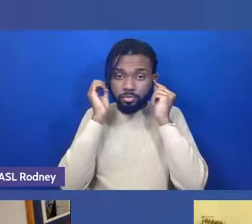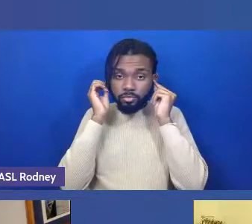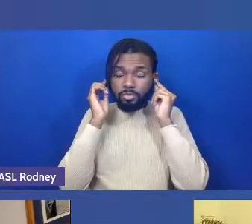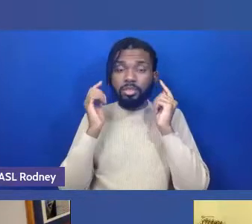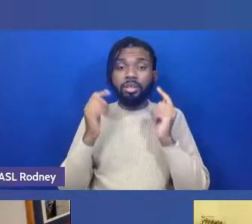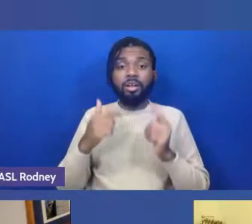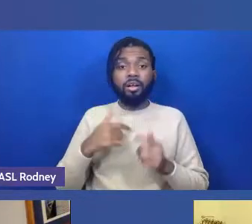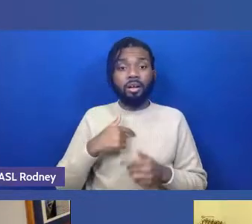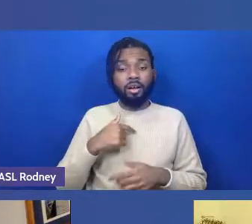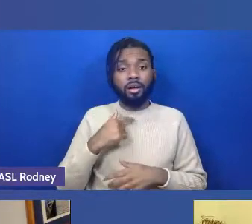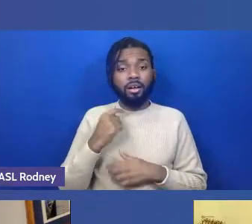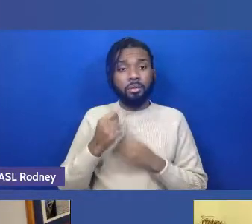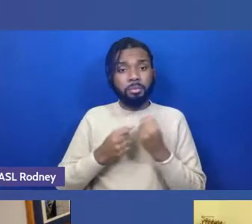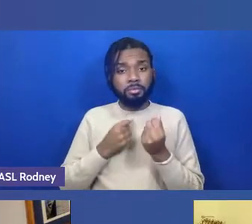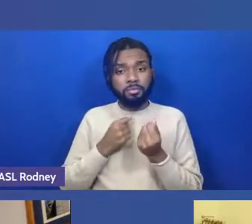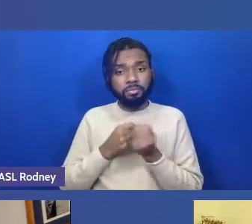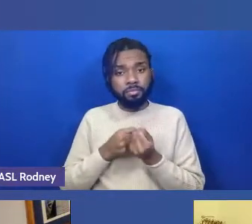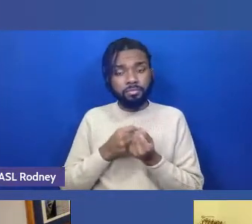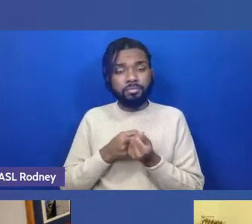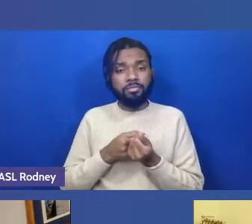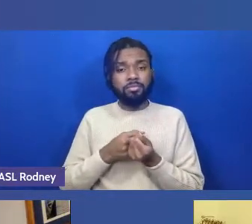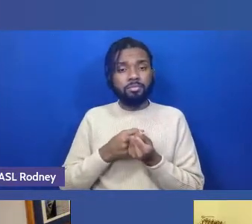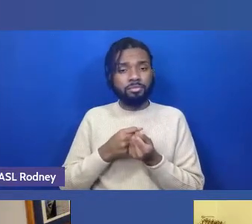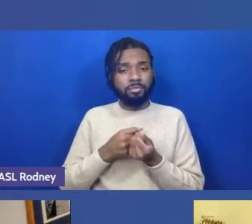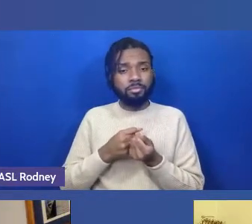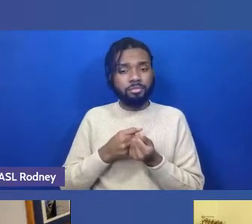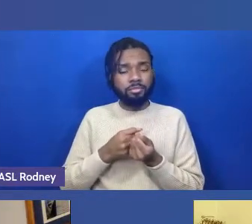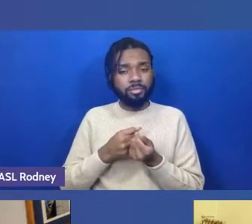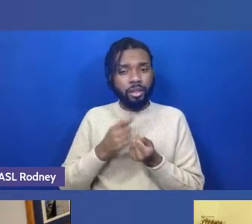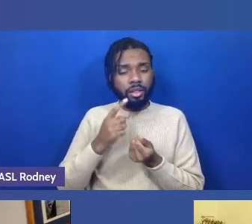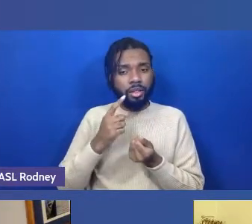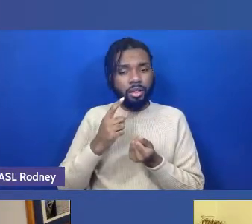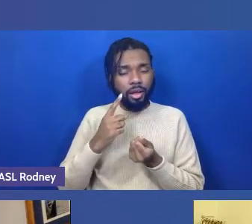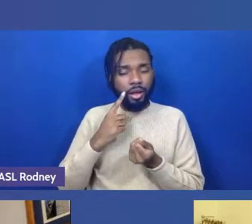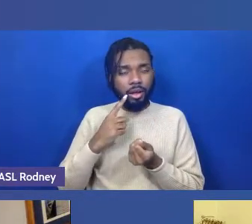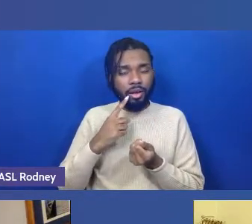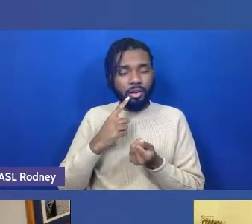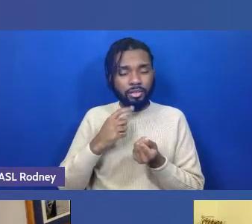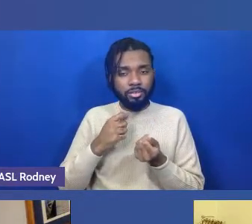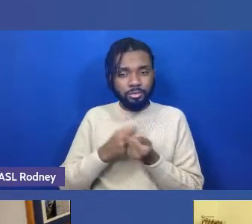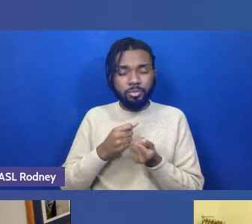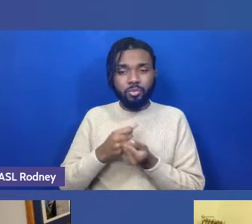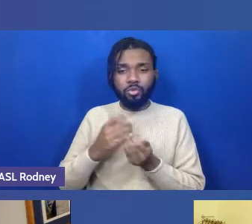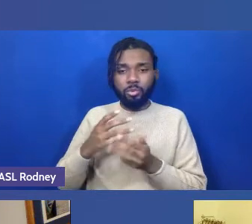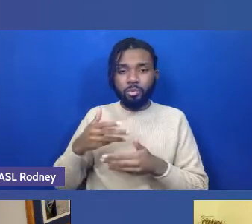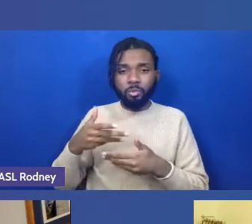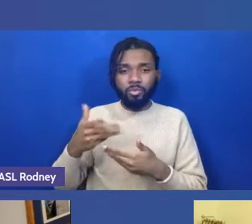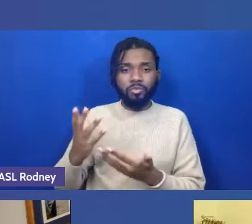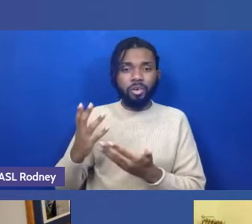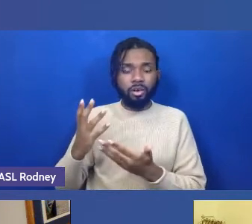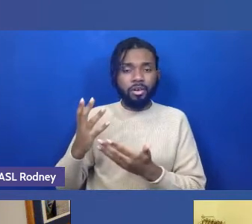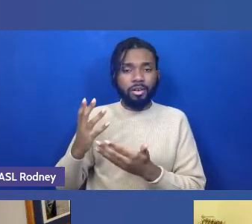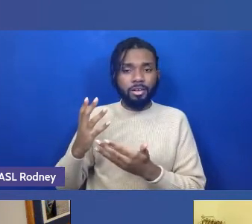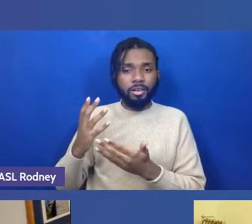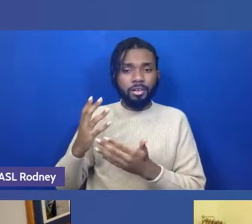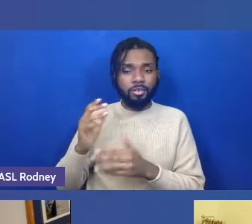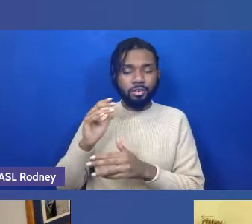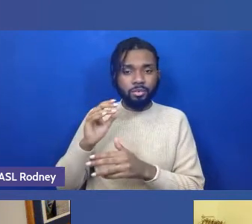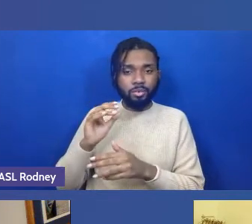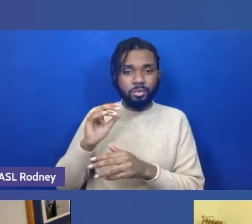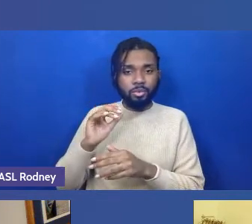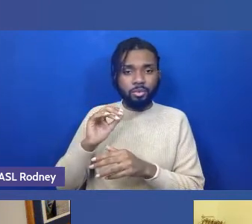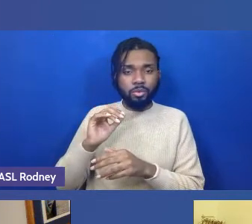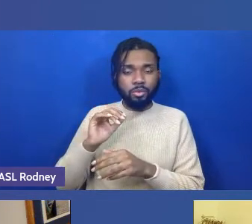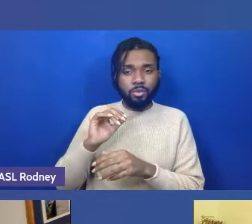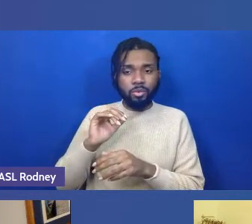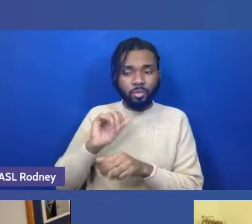of bringing extremely challenging work to those who do not normally support extremely